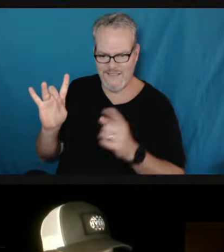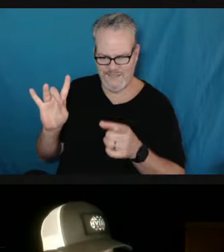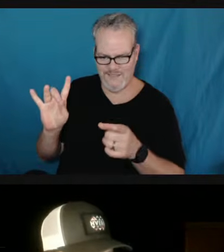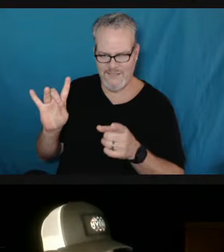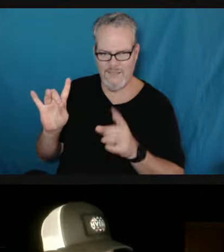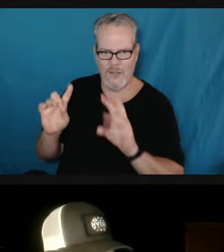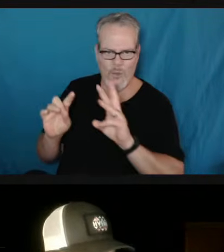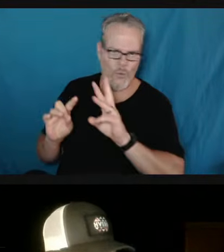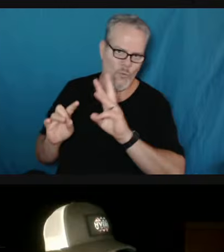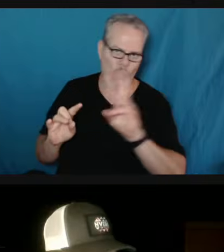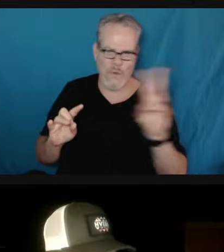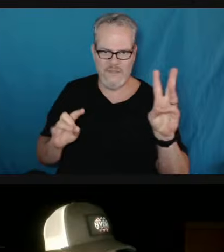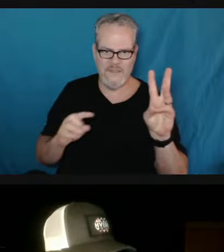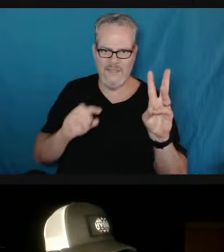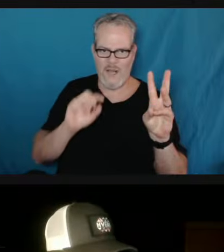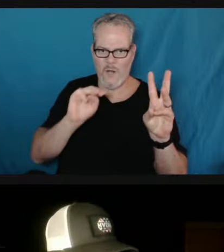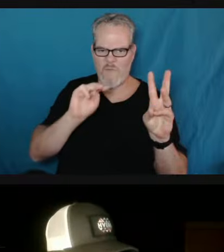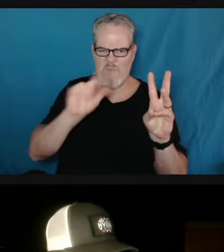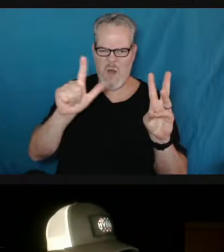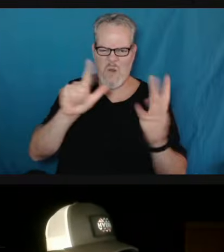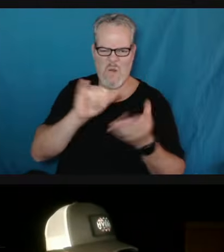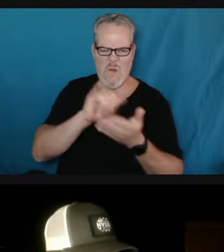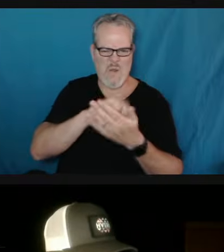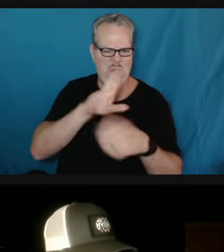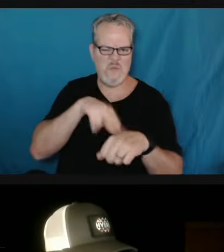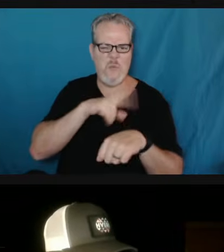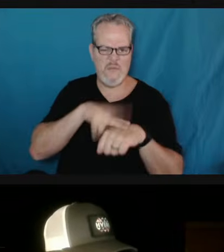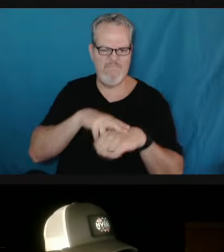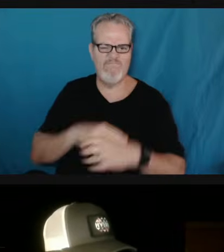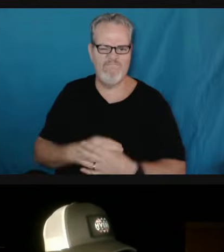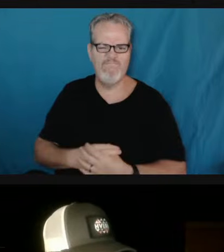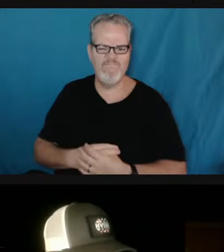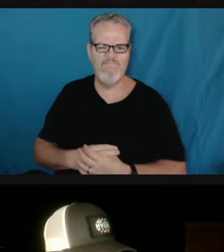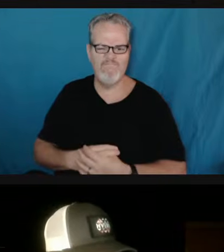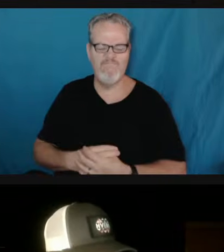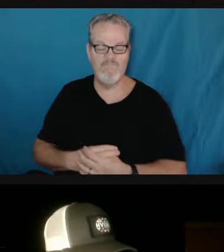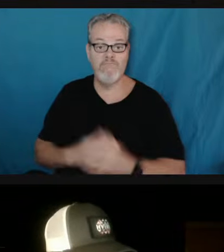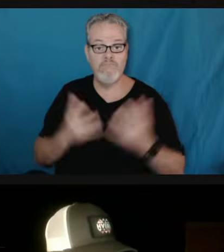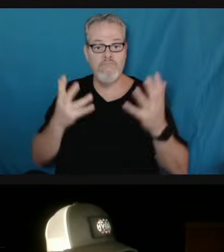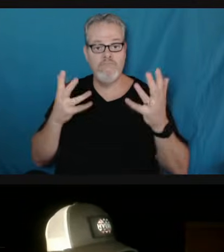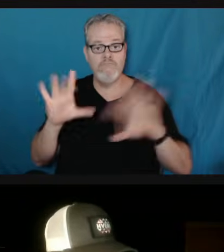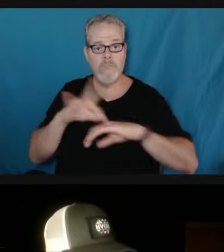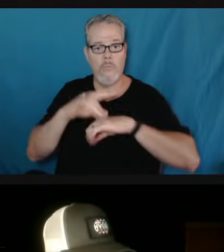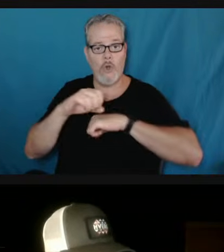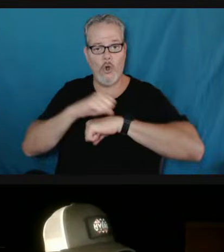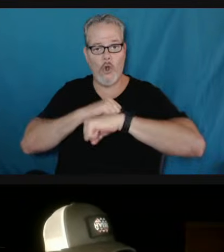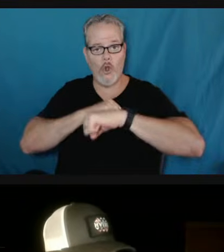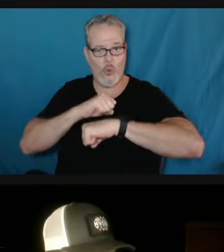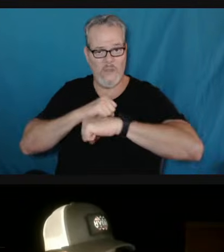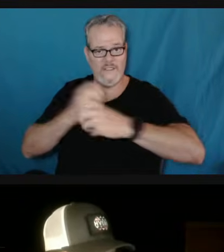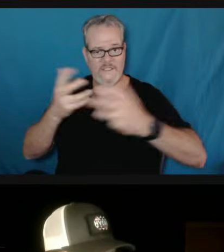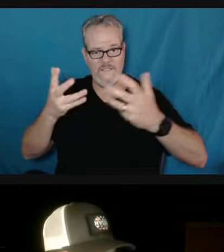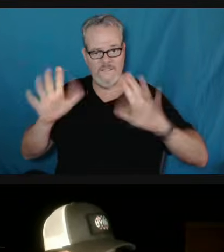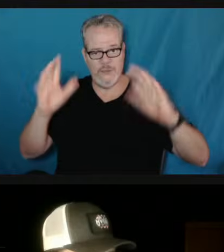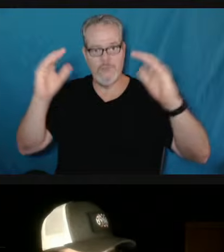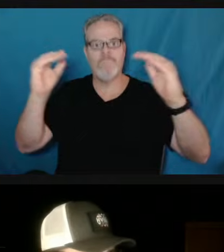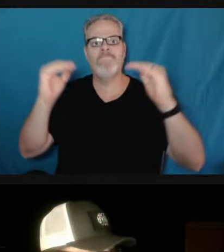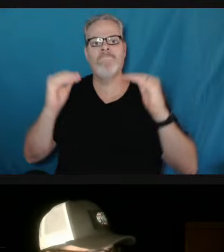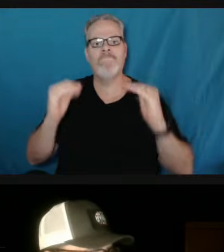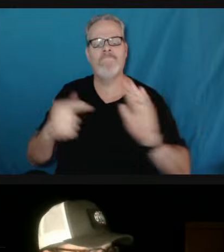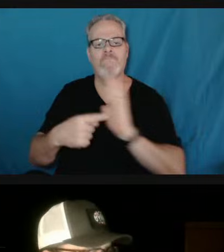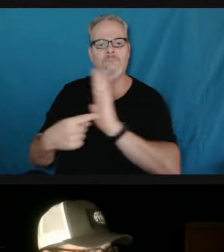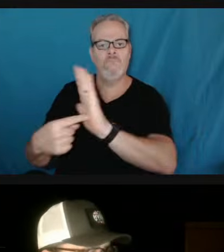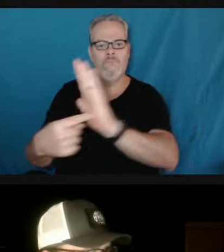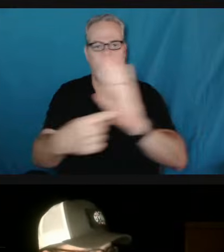Loa, pretty normal as well. So those are our earthquakes. And with that, we'll jump over to our Volcano Watch